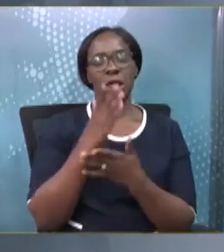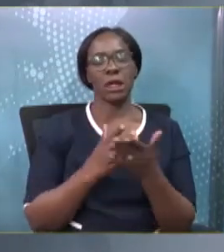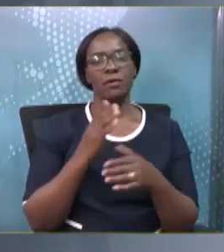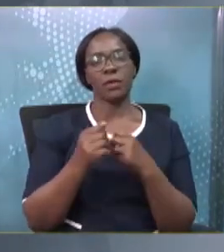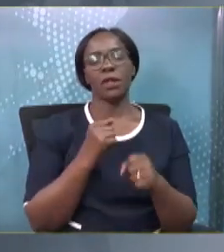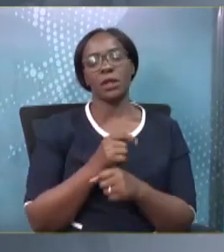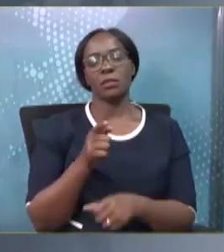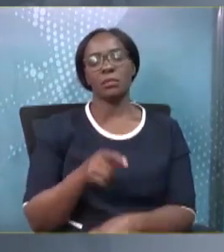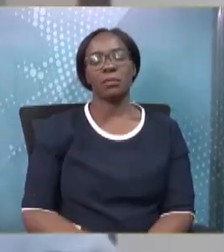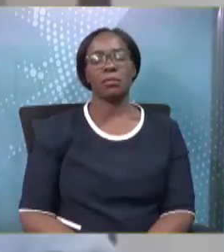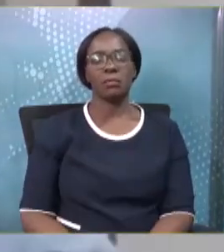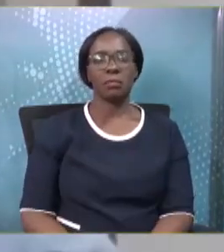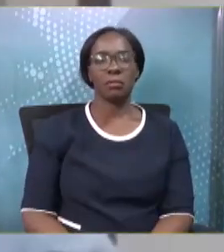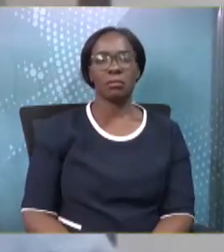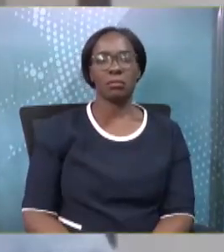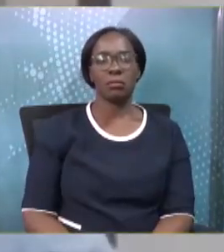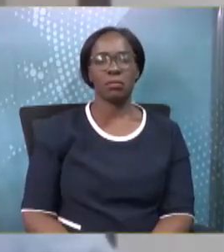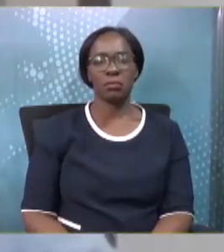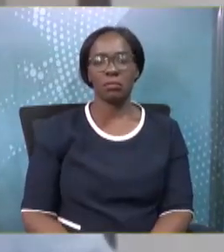year?